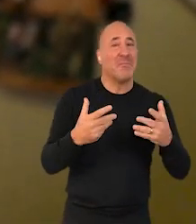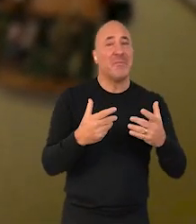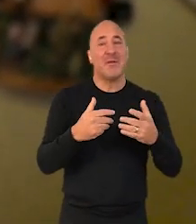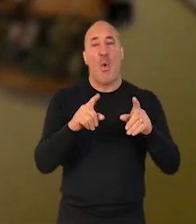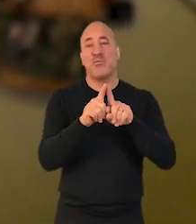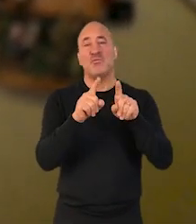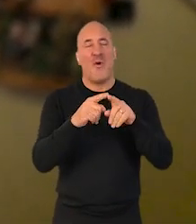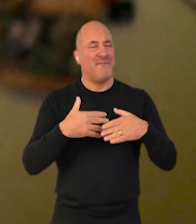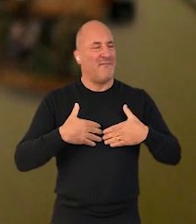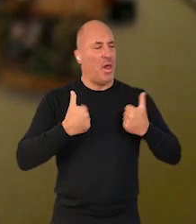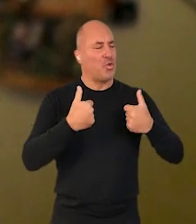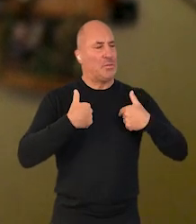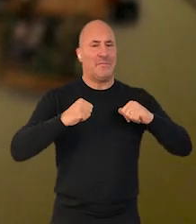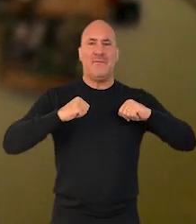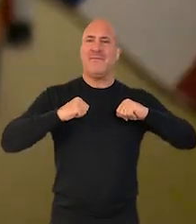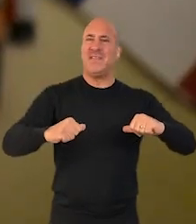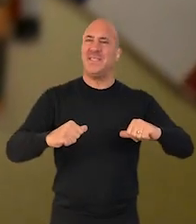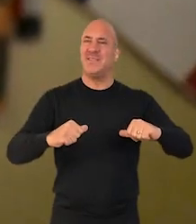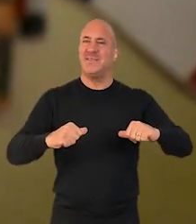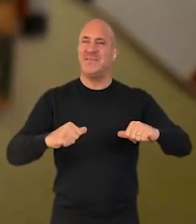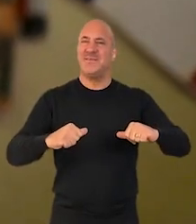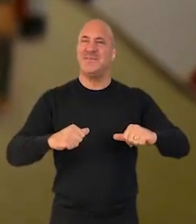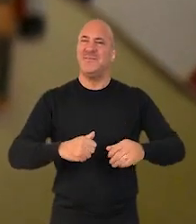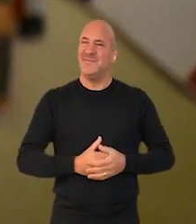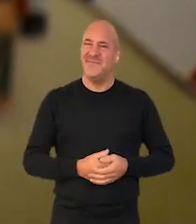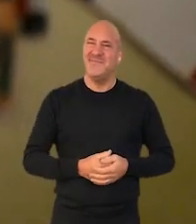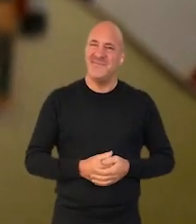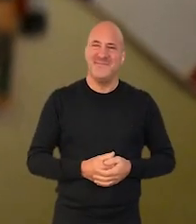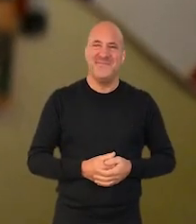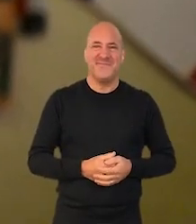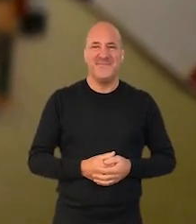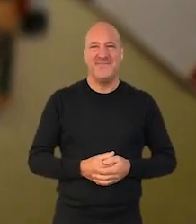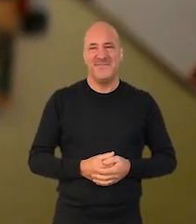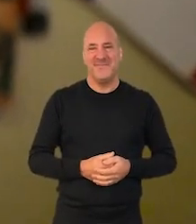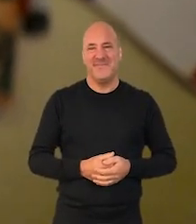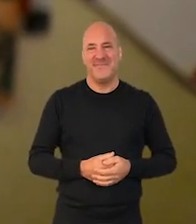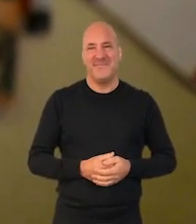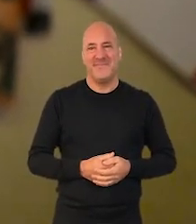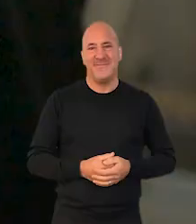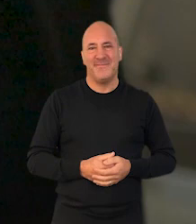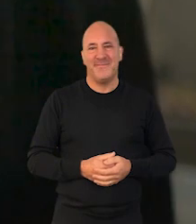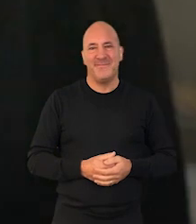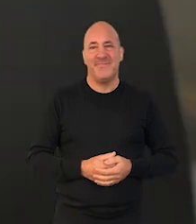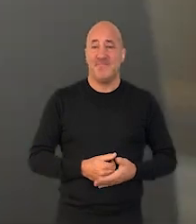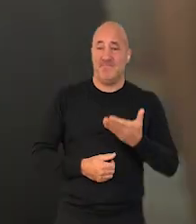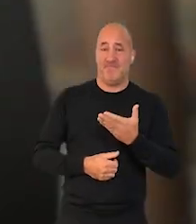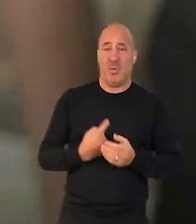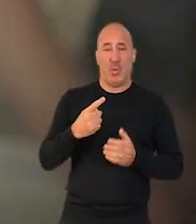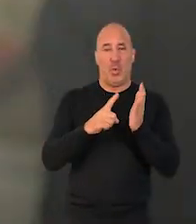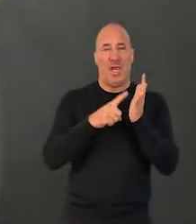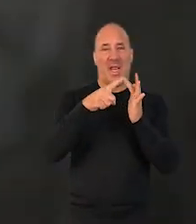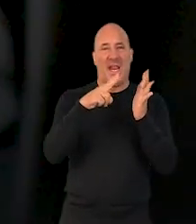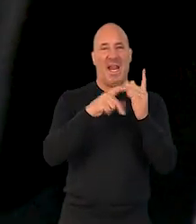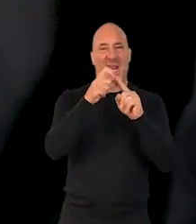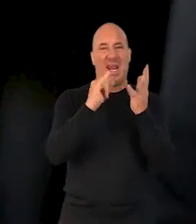helping people as well in here as well. It feels good. It keeps yourself fit. And here we've